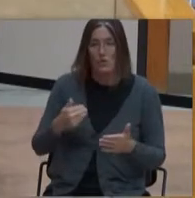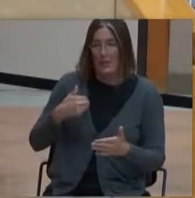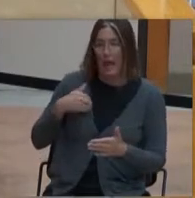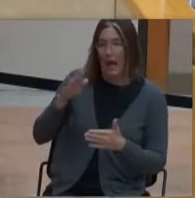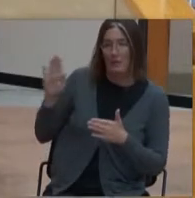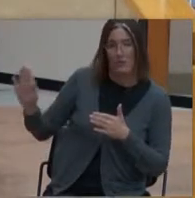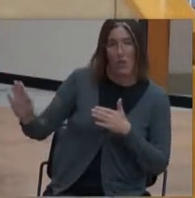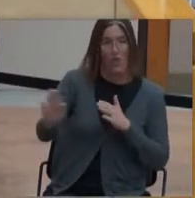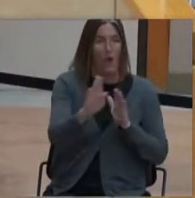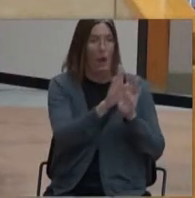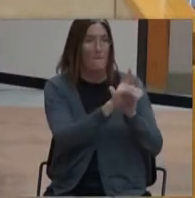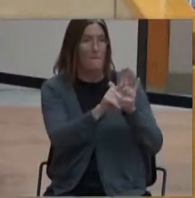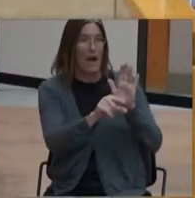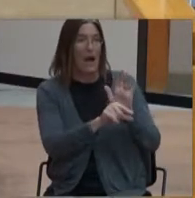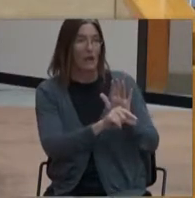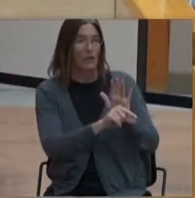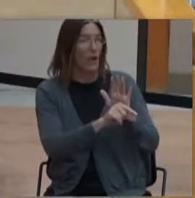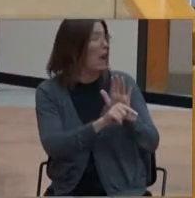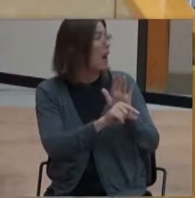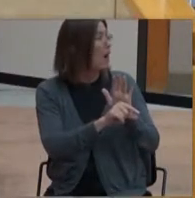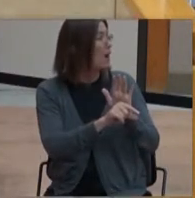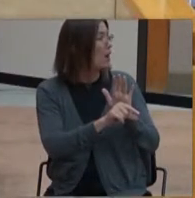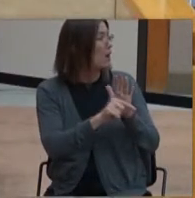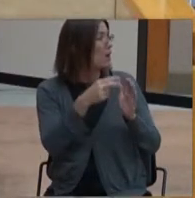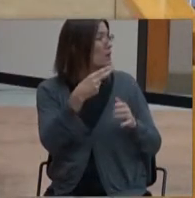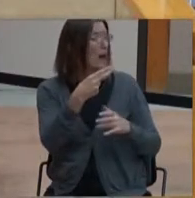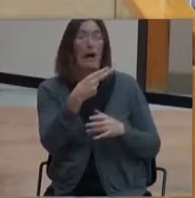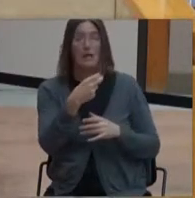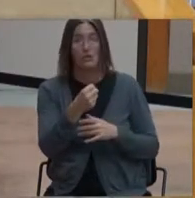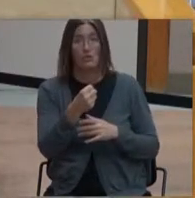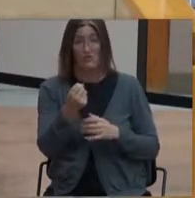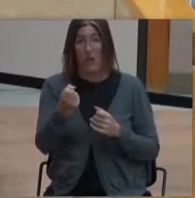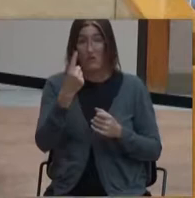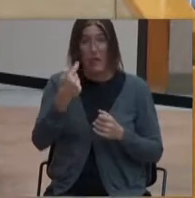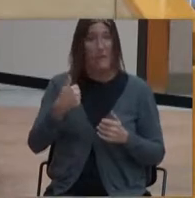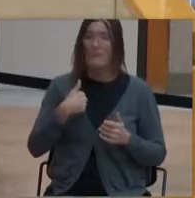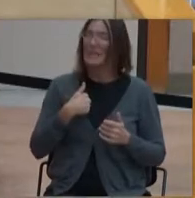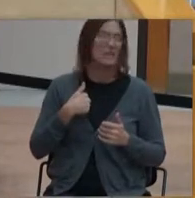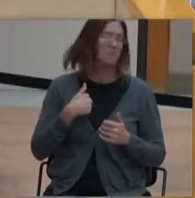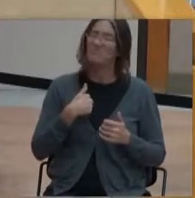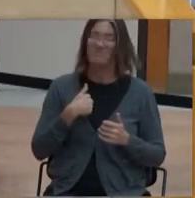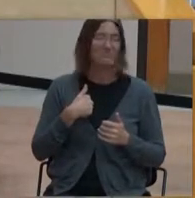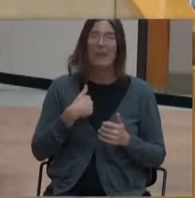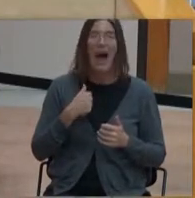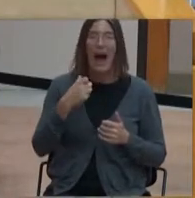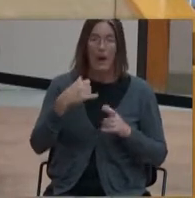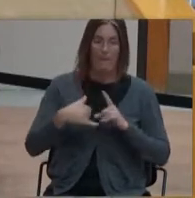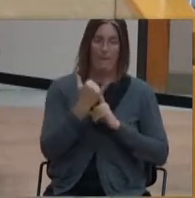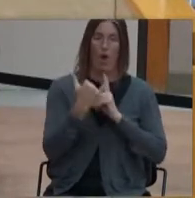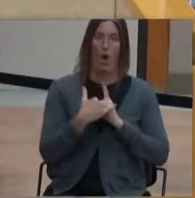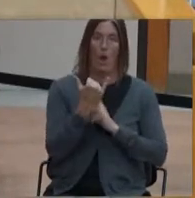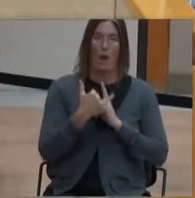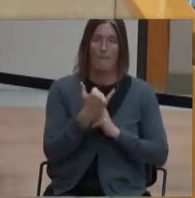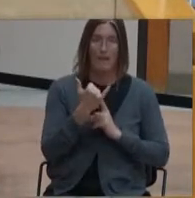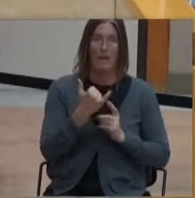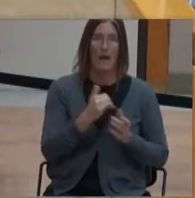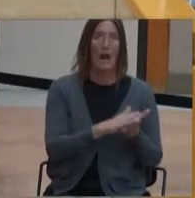me, I got bullied and had depression at the time, which really discouraged me. This year, I mean,